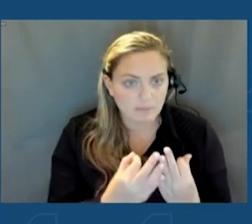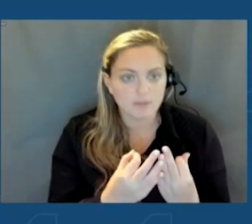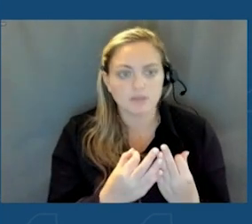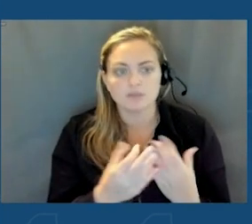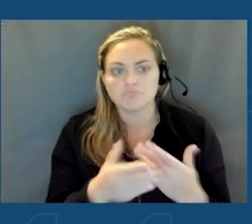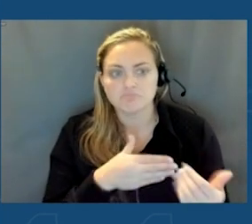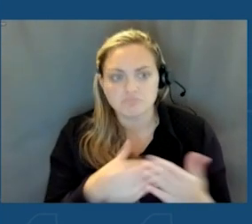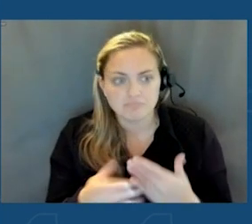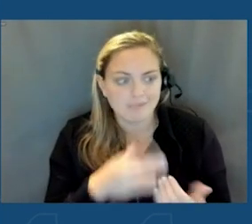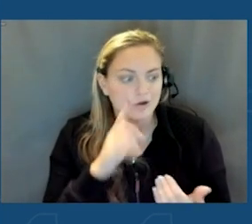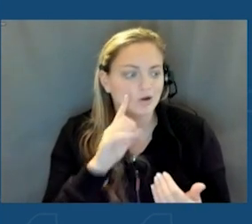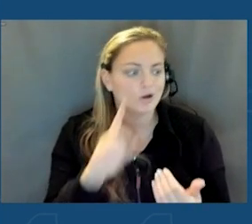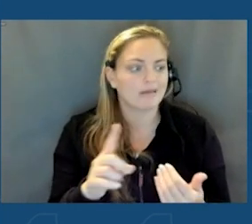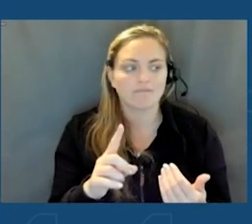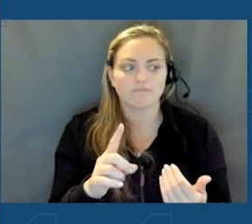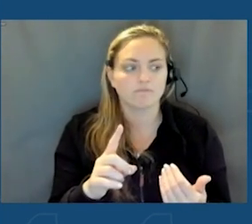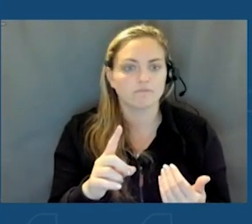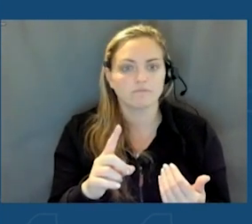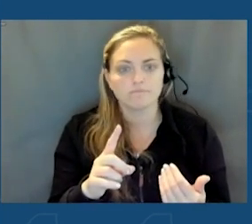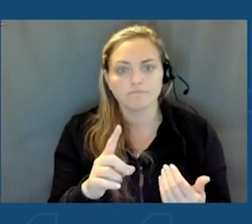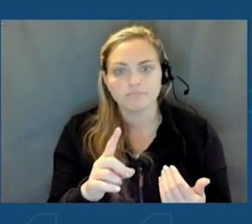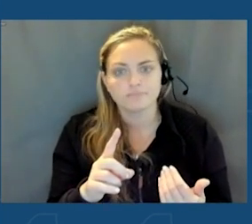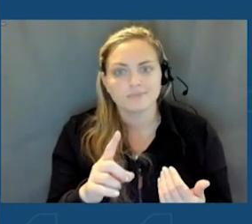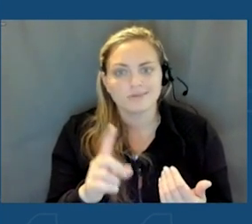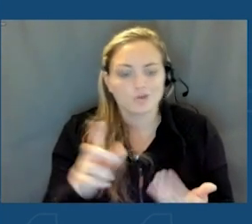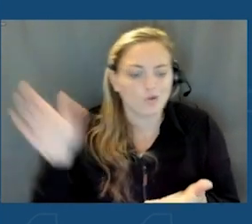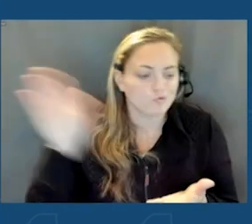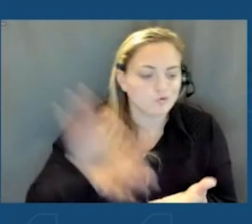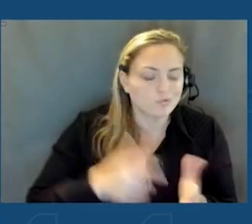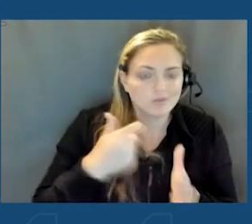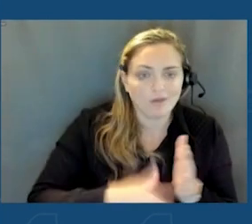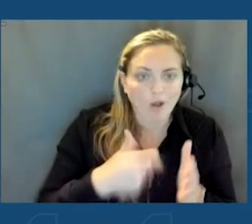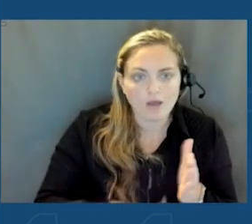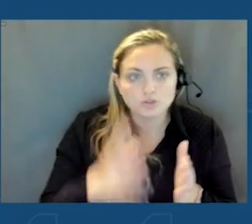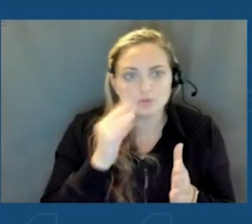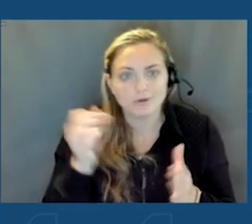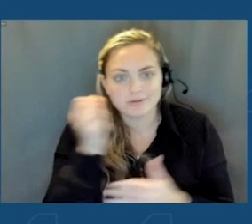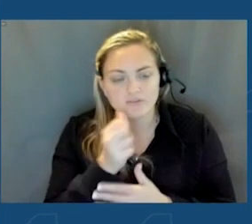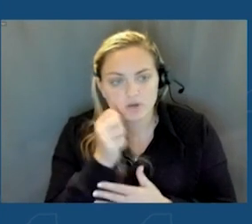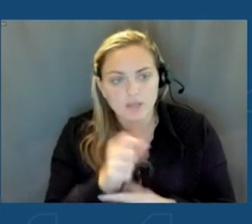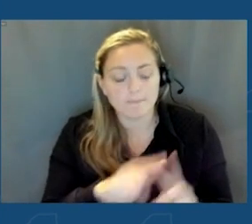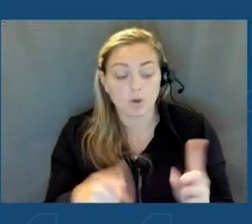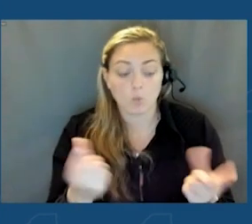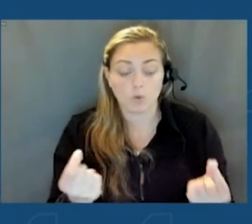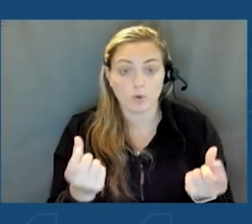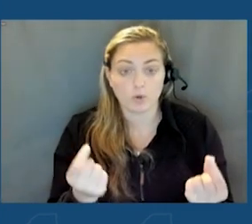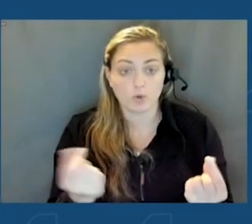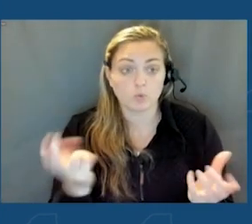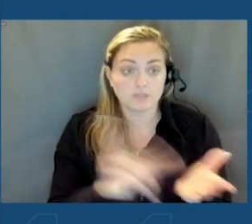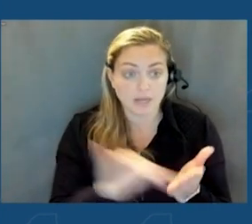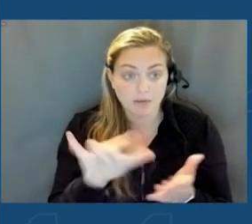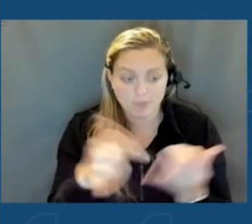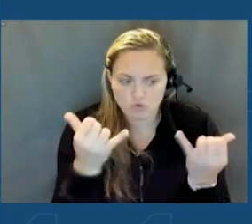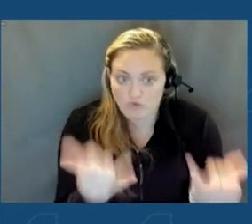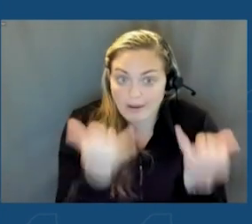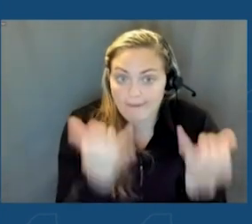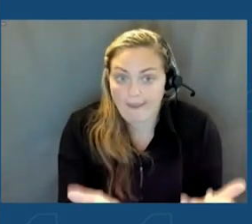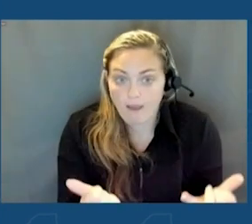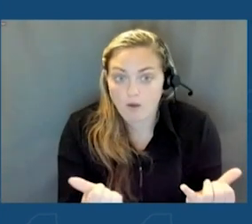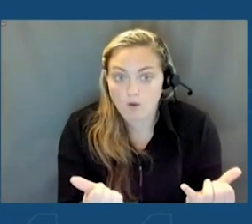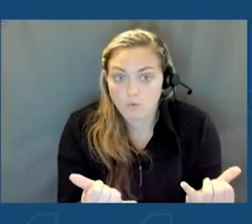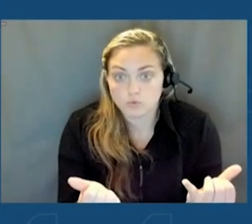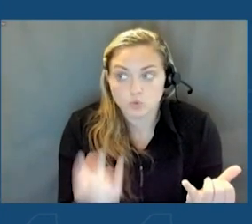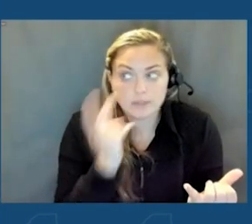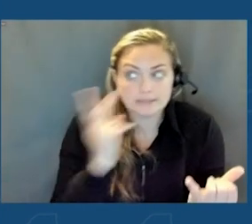providing childcare, reducing the high costs that you're encountering every day. So what I want to do is sign a bill right now in front of all of you as